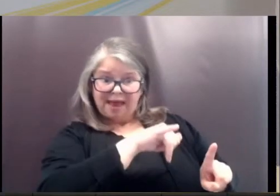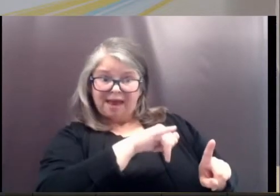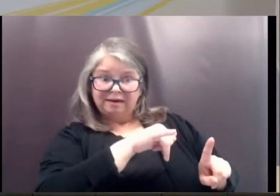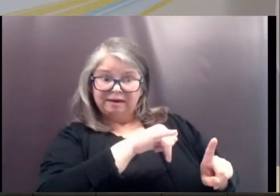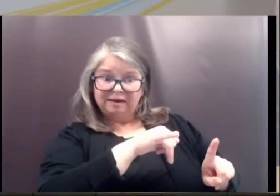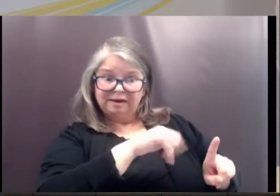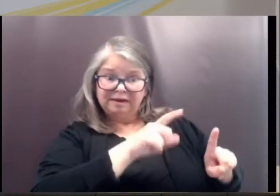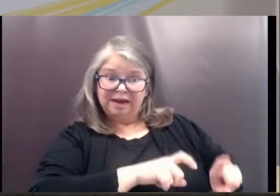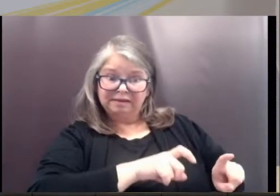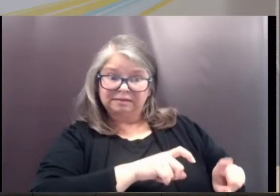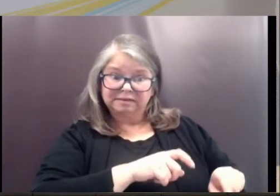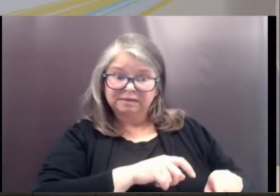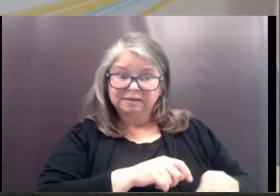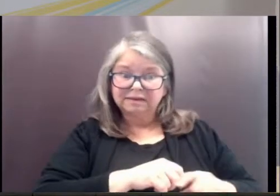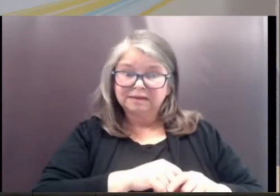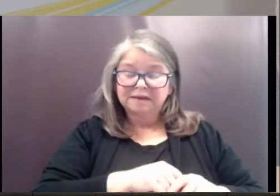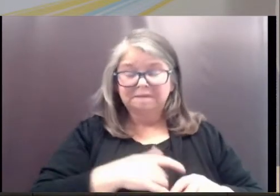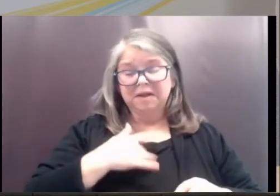these anonymous tests?